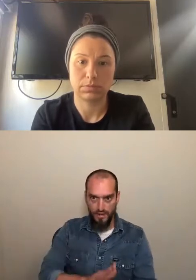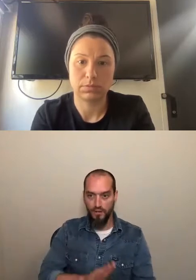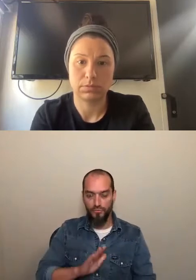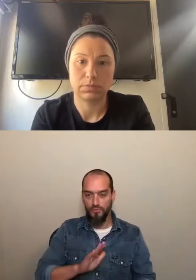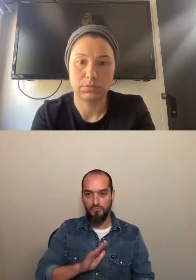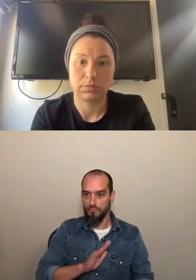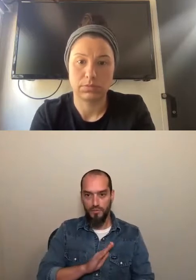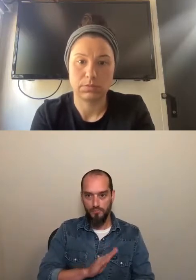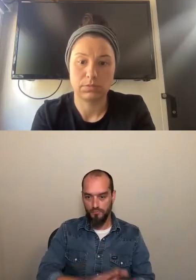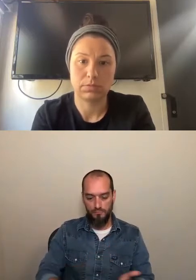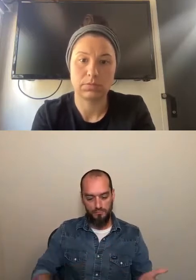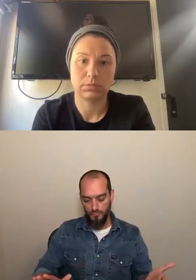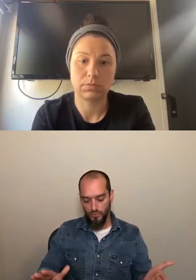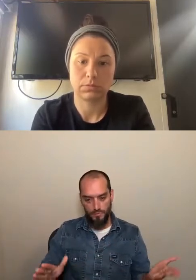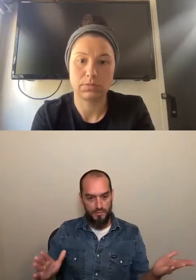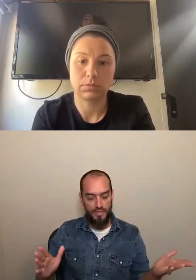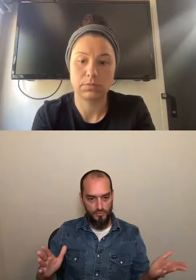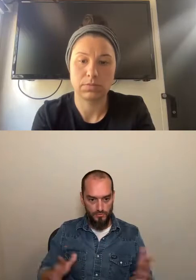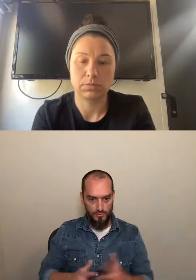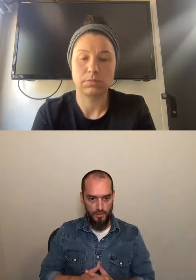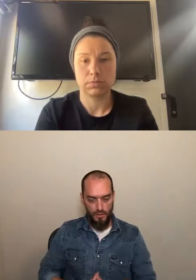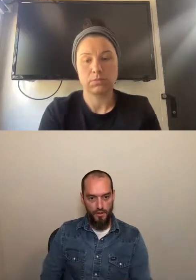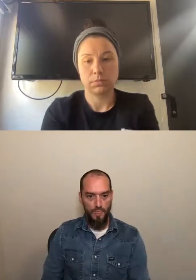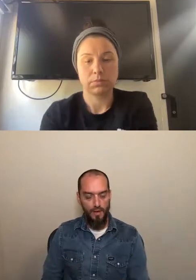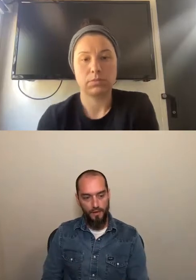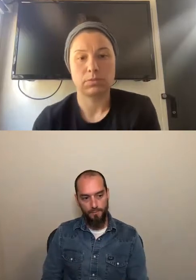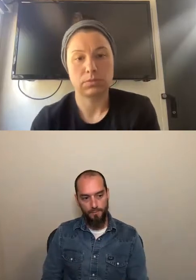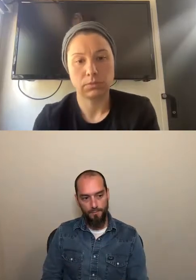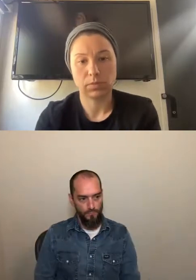we're that careful, then we're going to be successful.